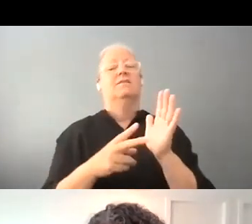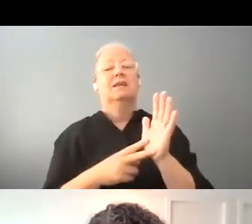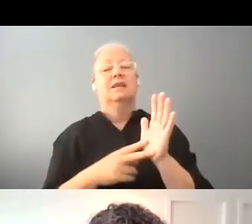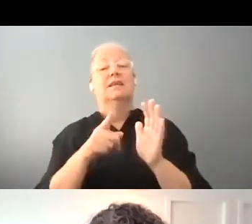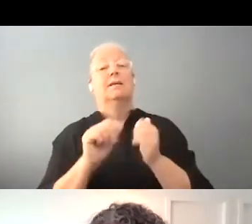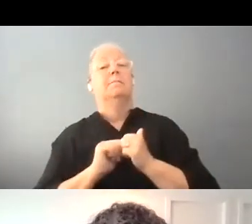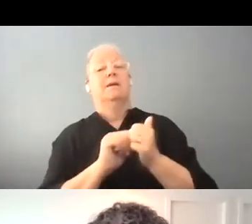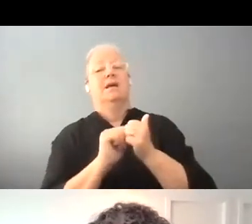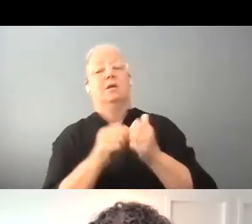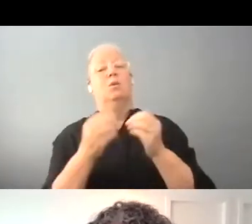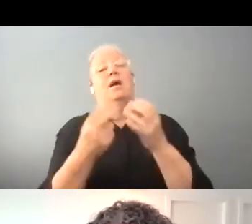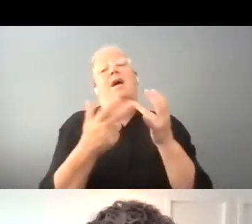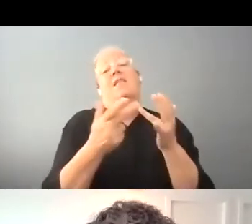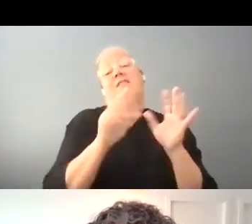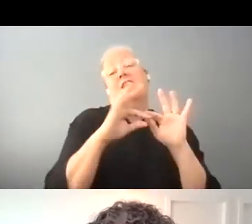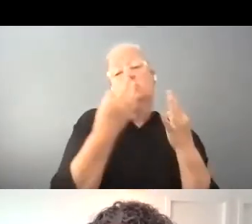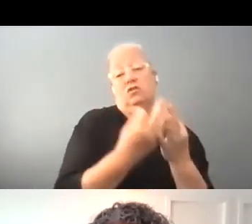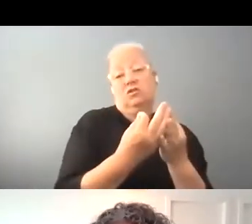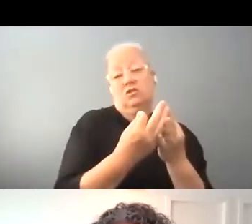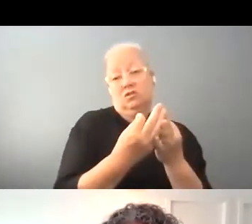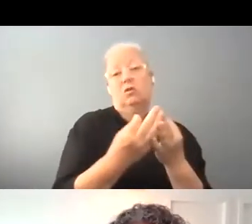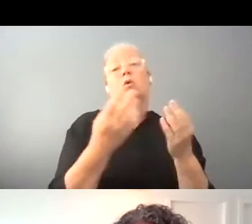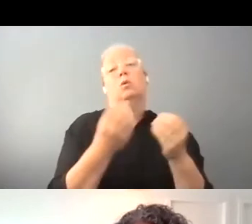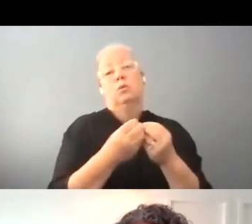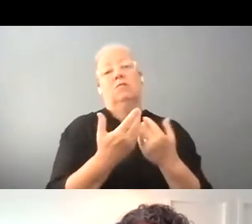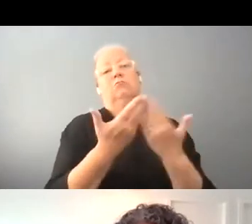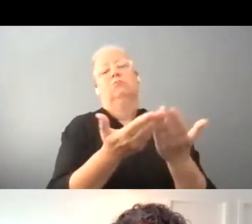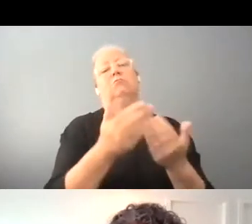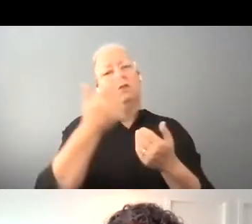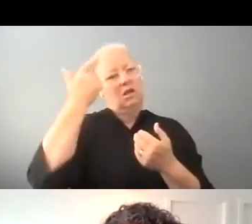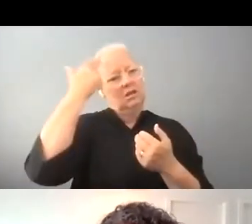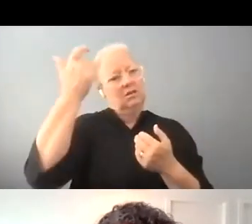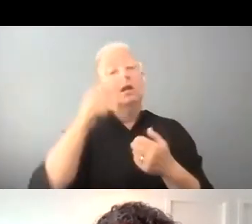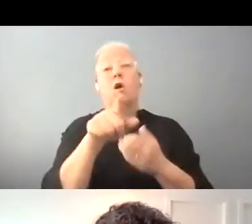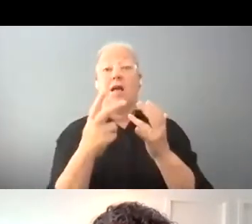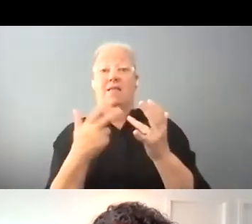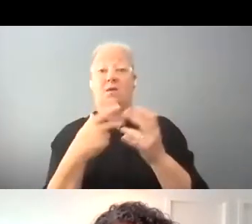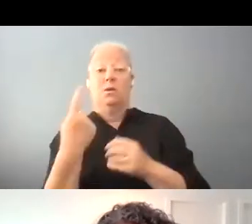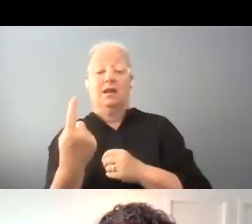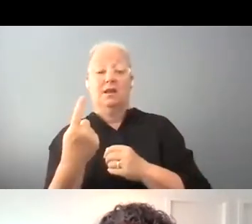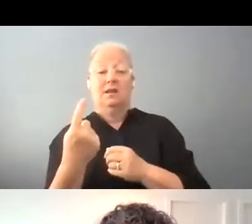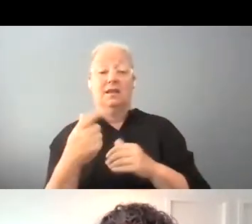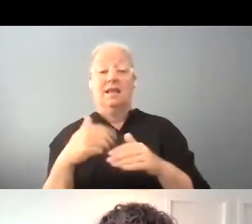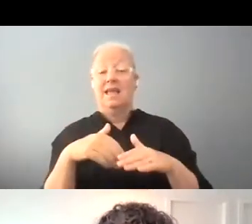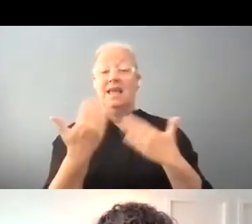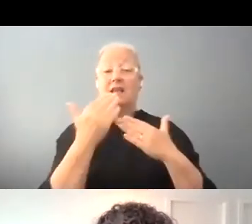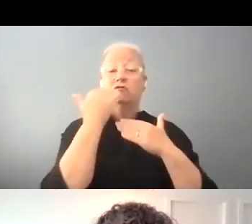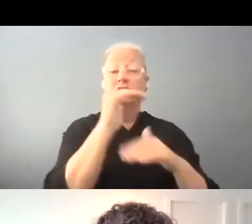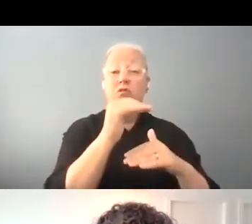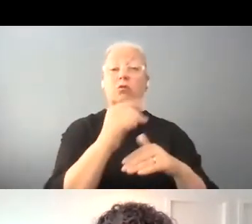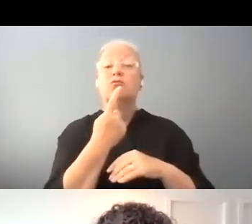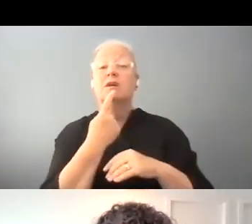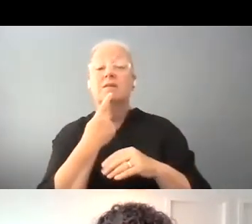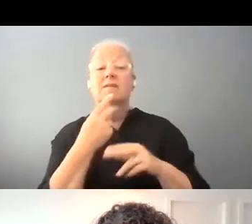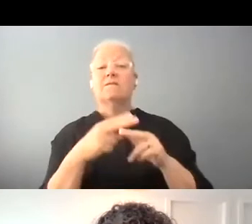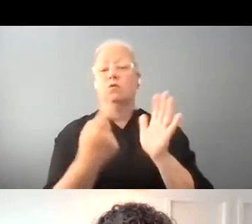with other agencies and put out initiatives. Actually, here's another one that we can get to quickly. Any restrictions or preferences for